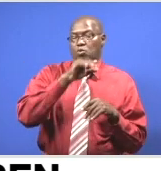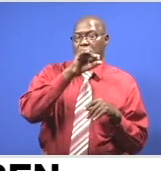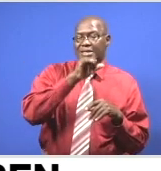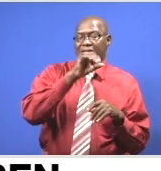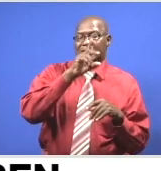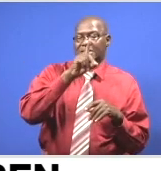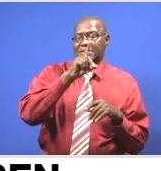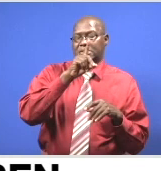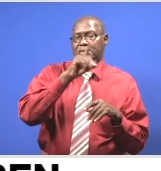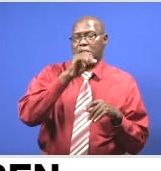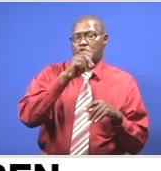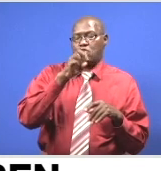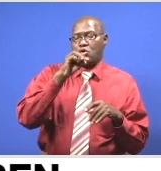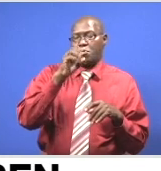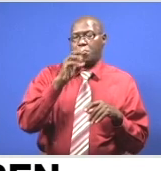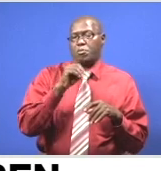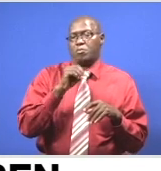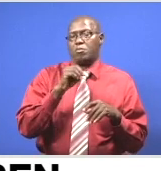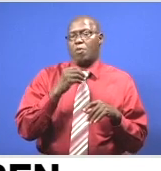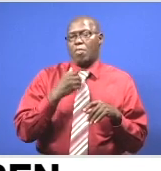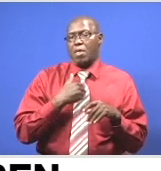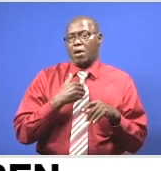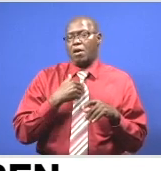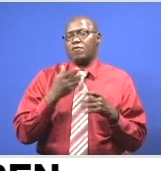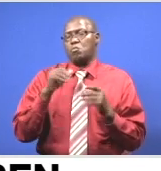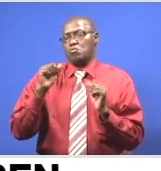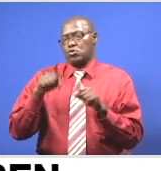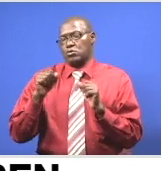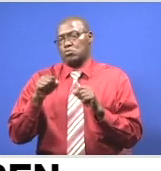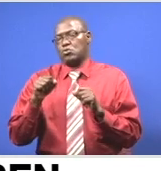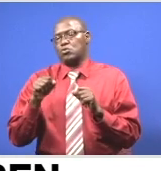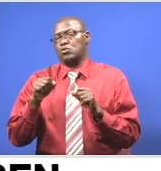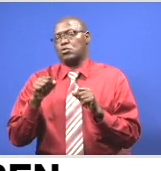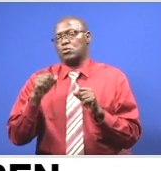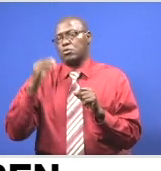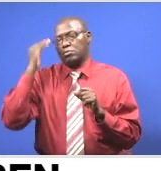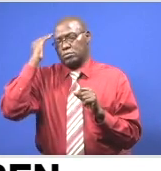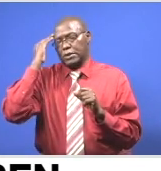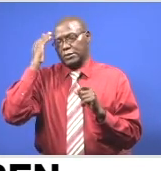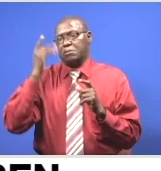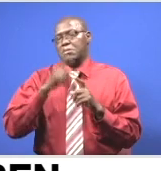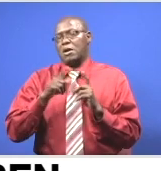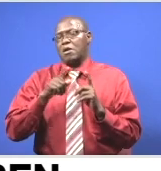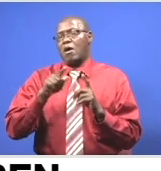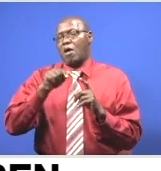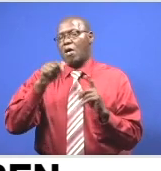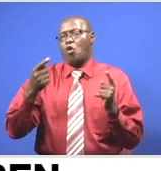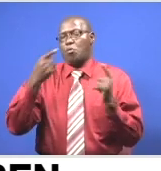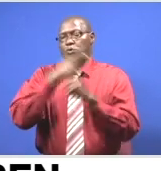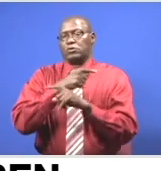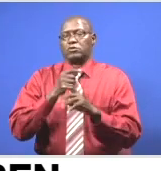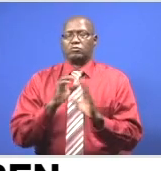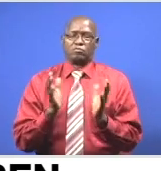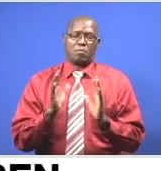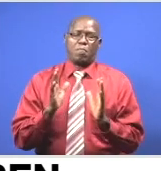highly likely to get features of cerebral palsy, but not the other way around. So we believe in